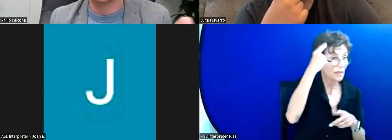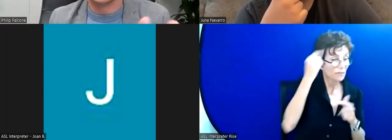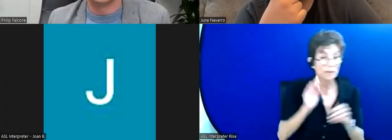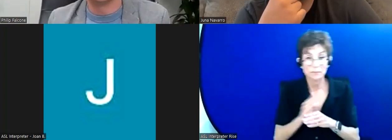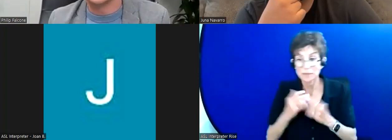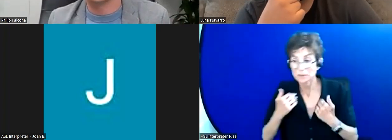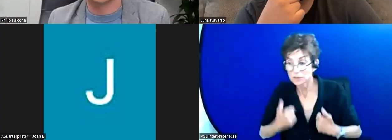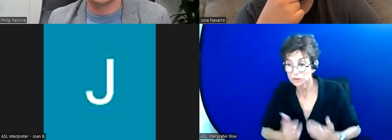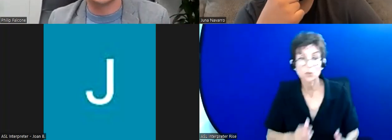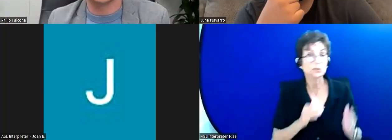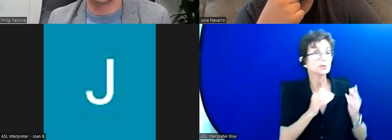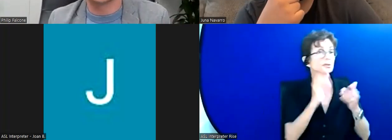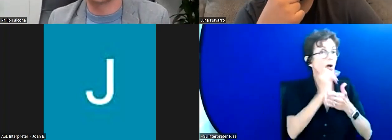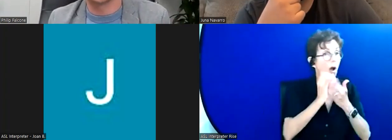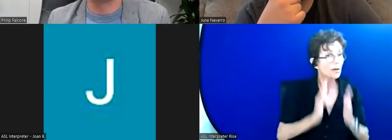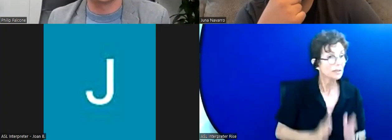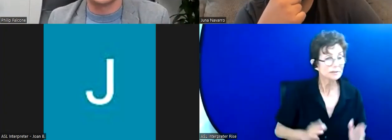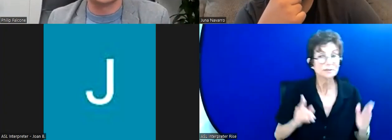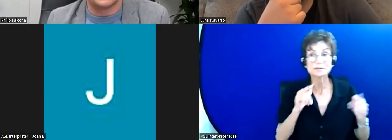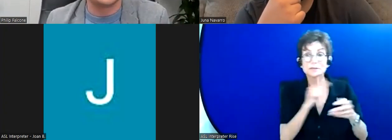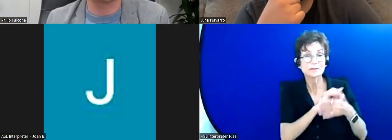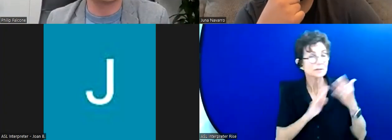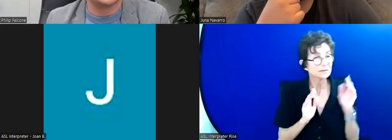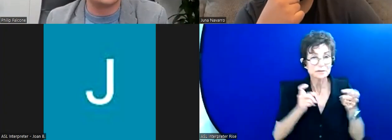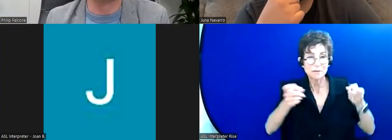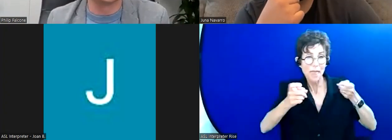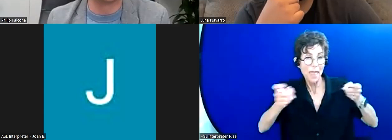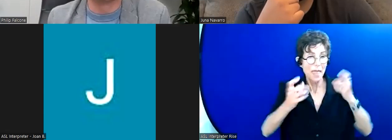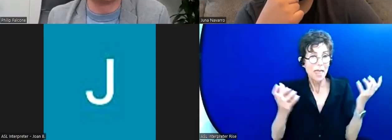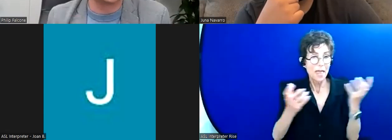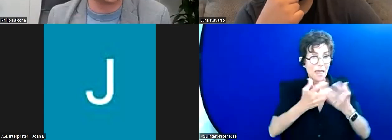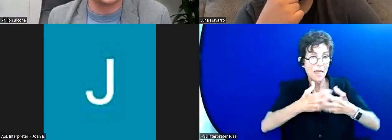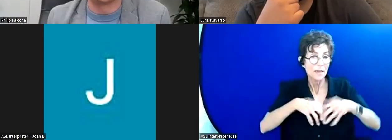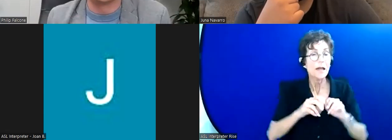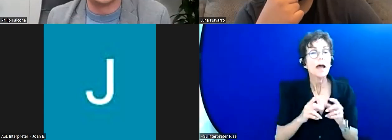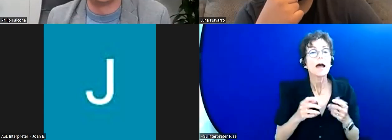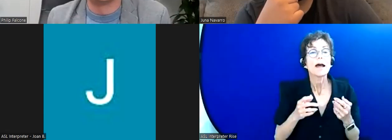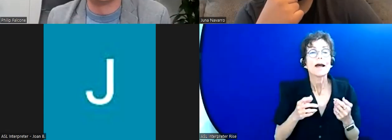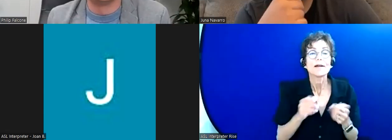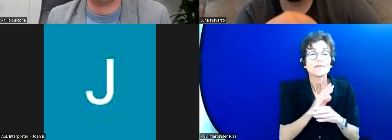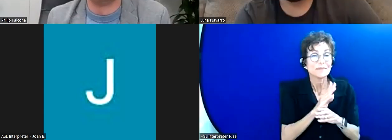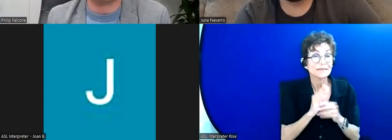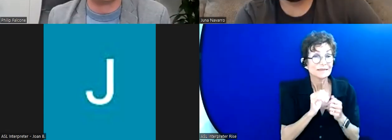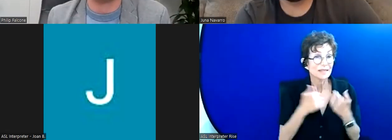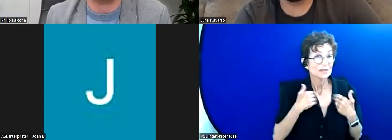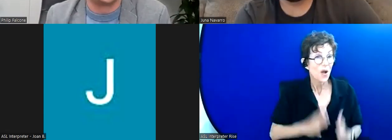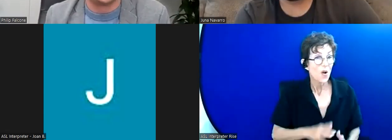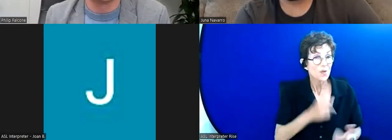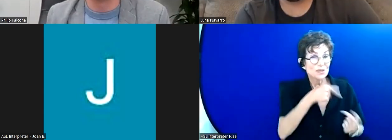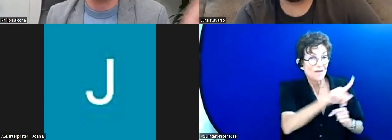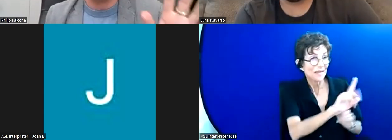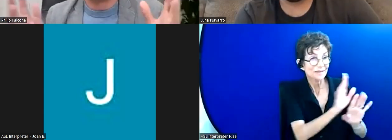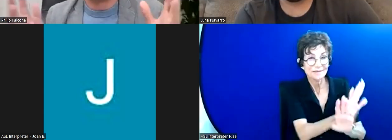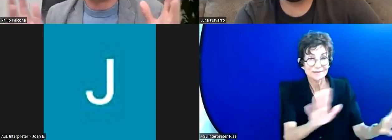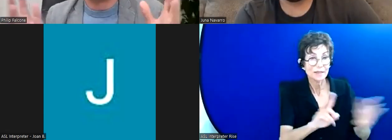And no offense to any business owners out there, the artists have always been the least of my worries or